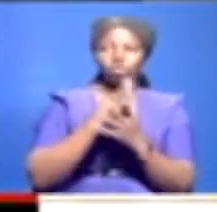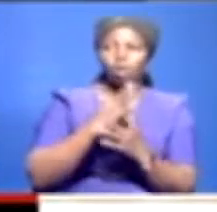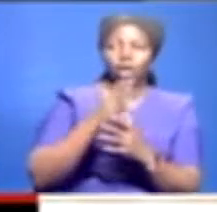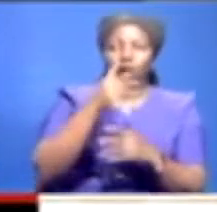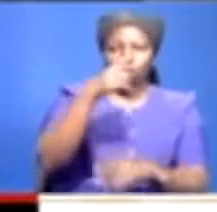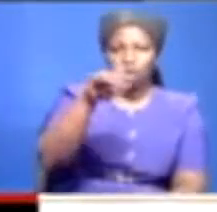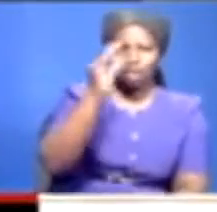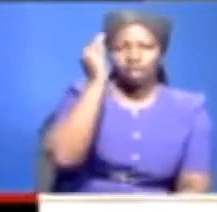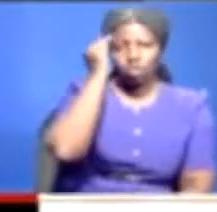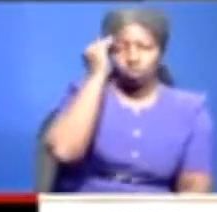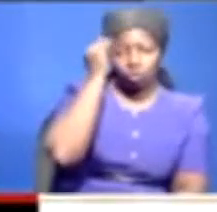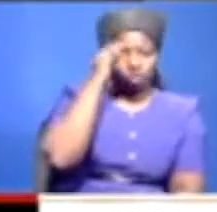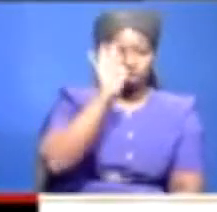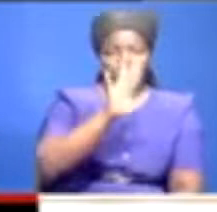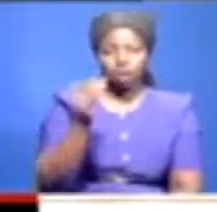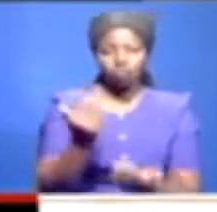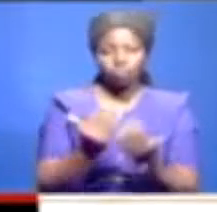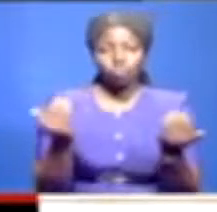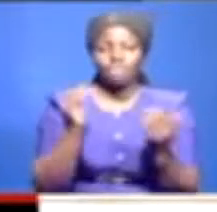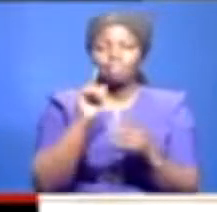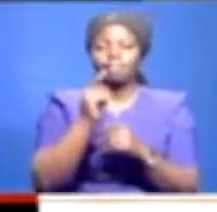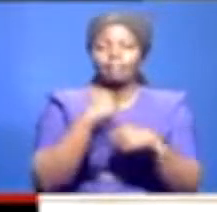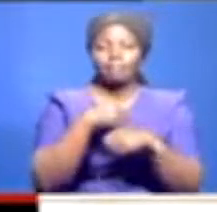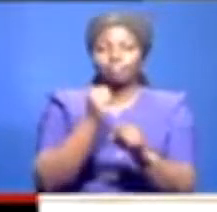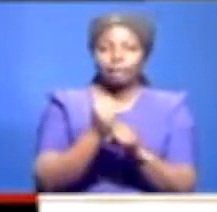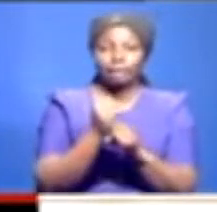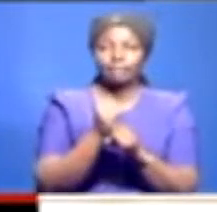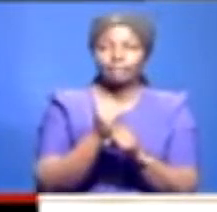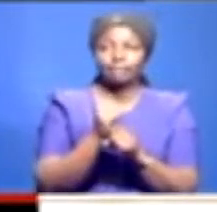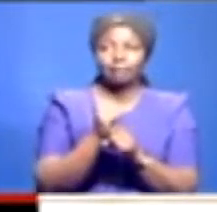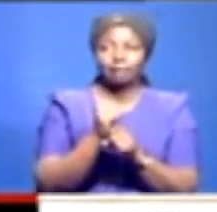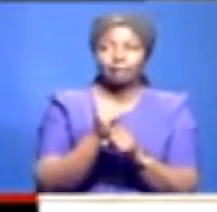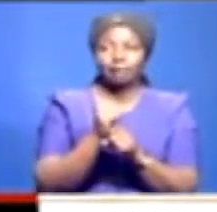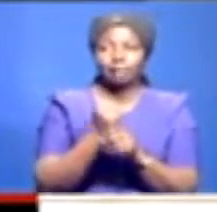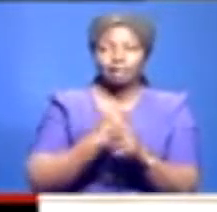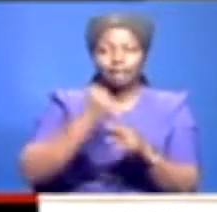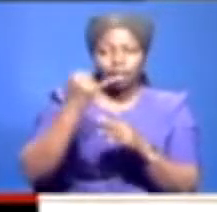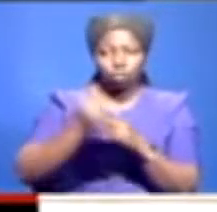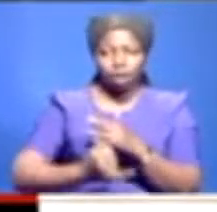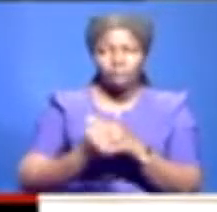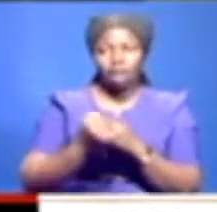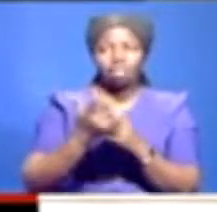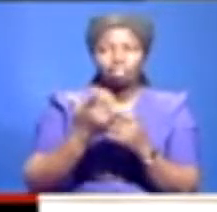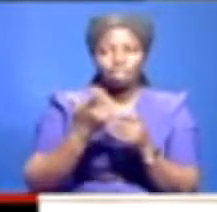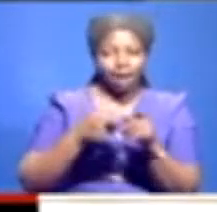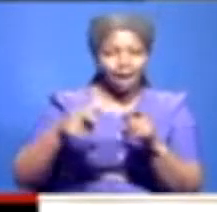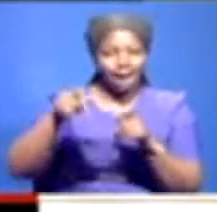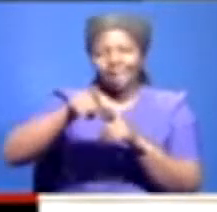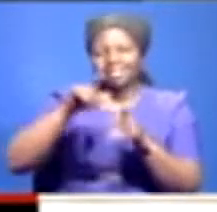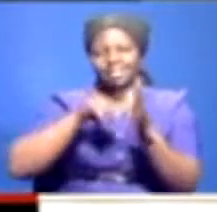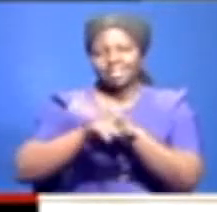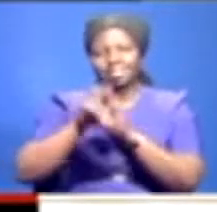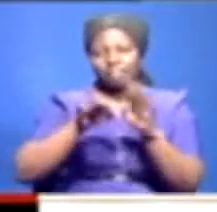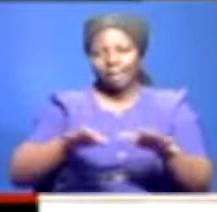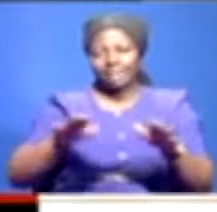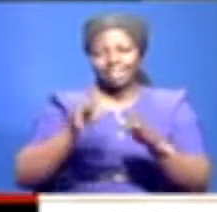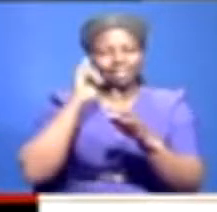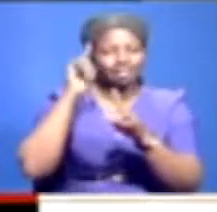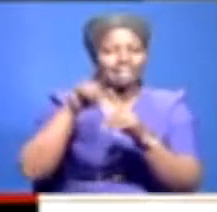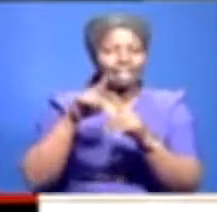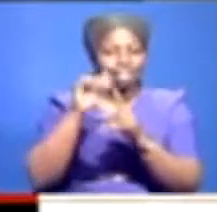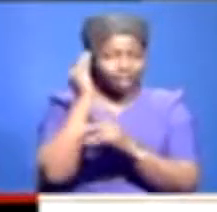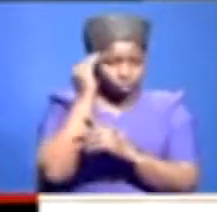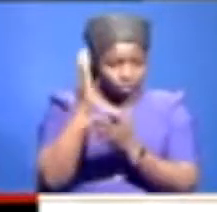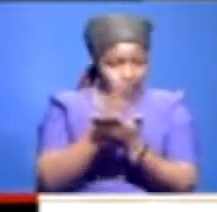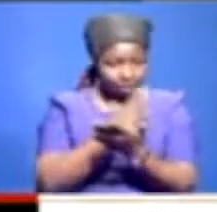children. This has seen the influx of underwriters into the Kenyan market targeting the education sector. Financial services